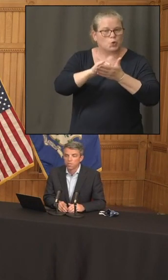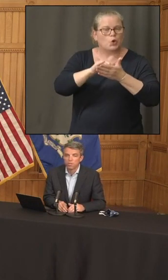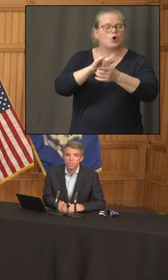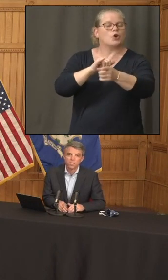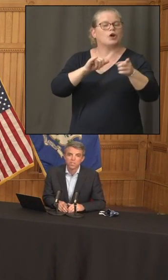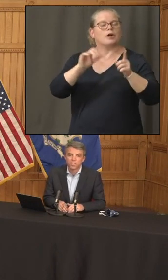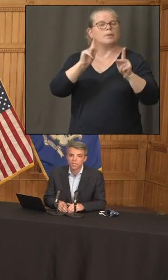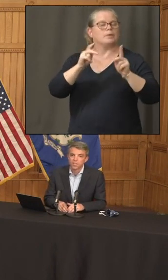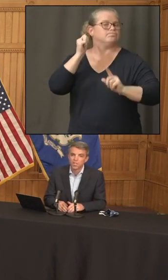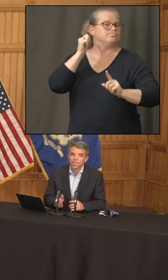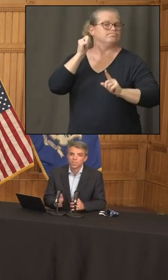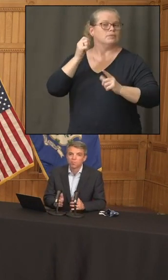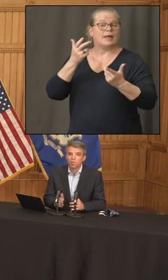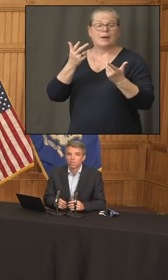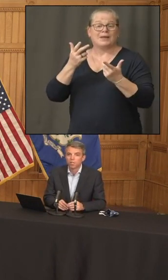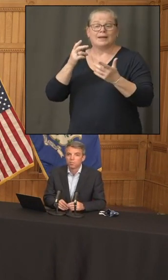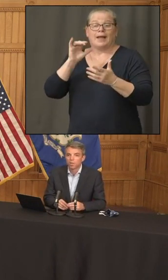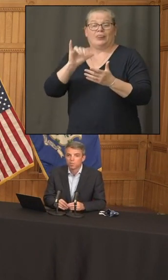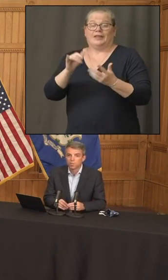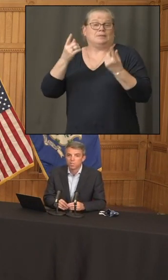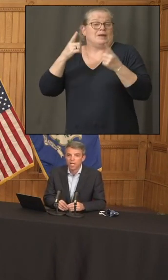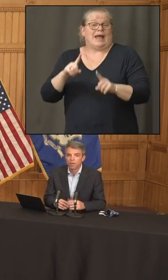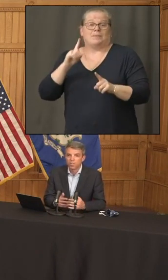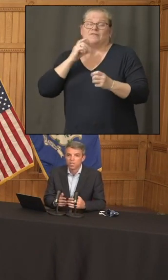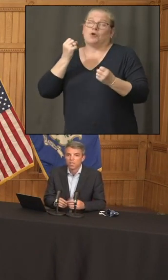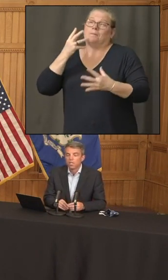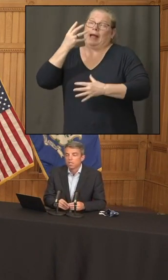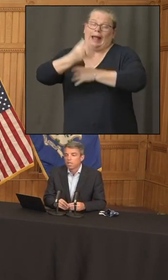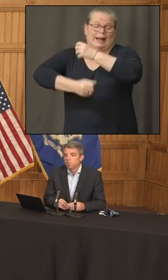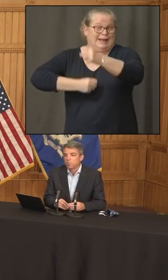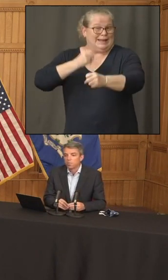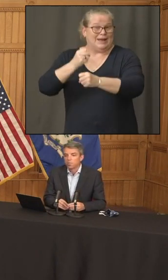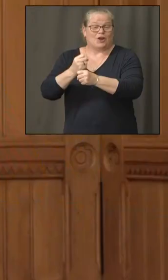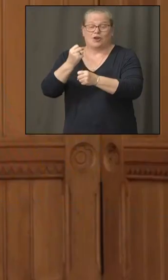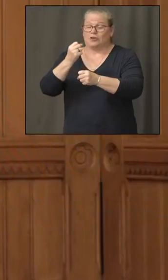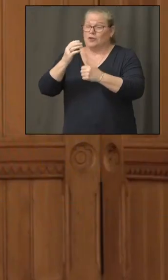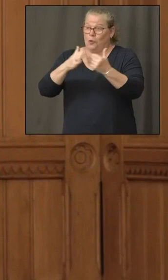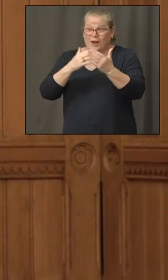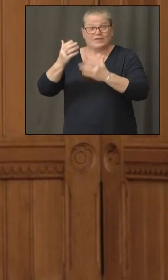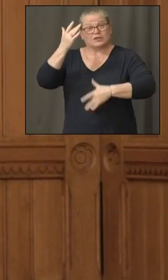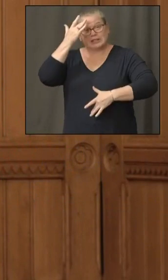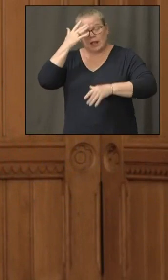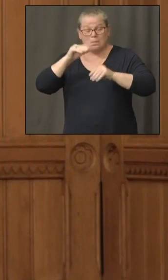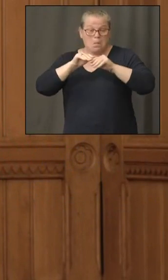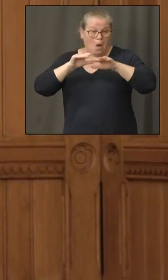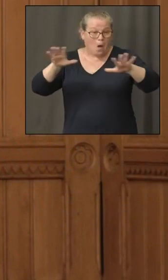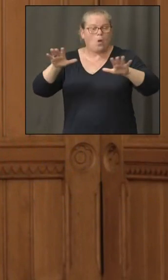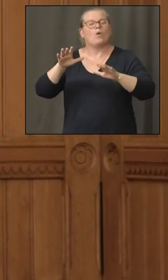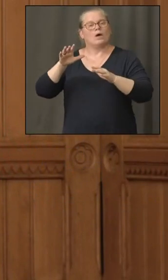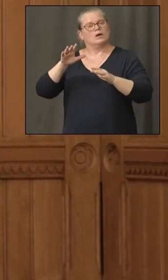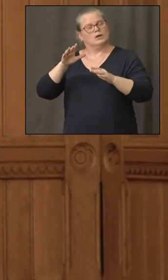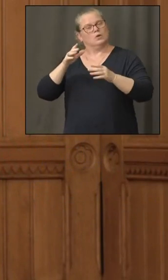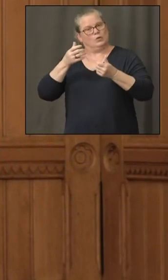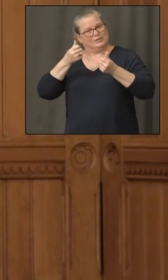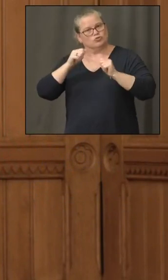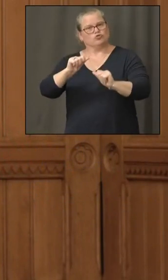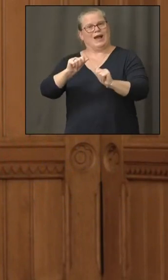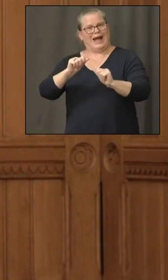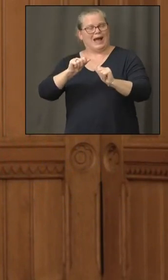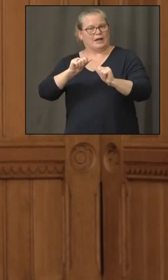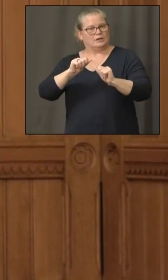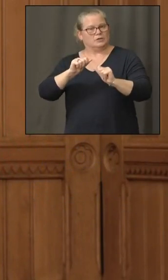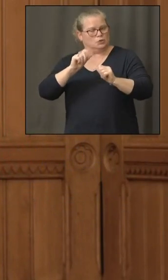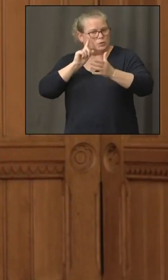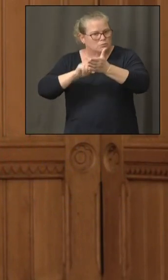on for 100 years, and this is the challenge our public health departments always have, is getting people to participate. So we're trying to make it as easy as possible, as the governor